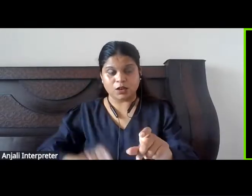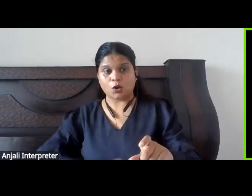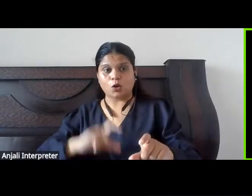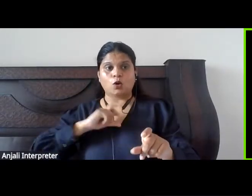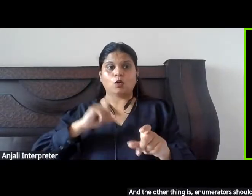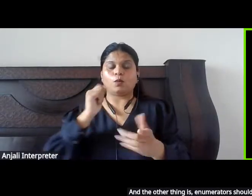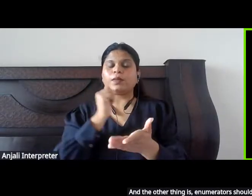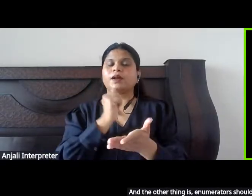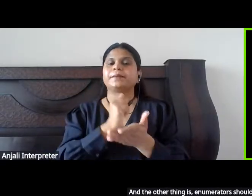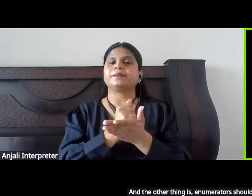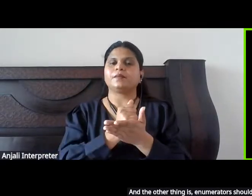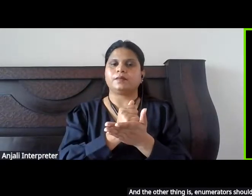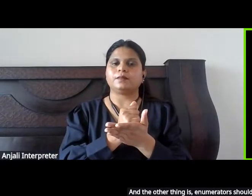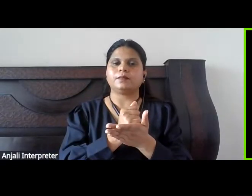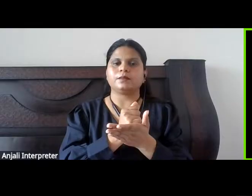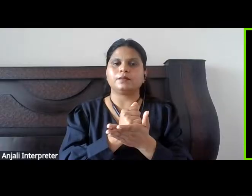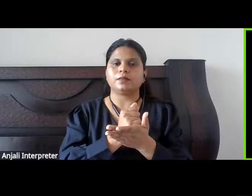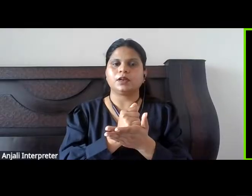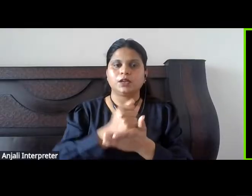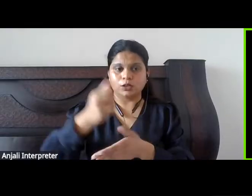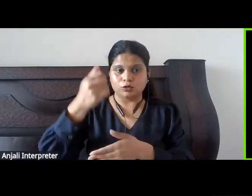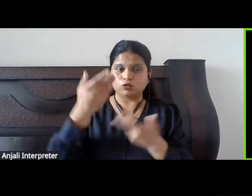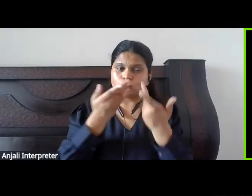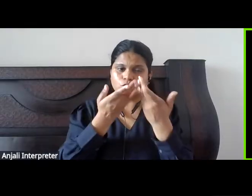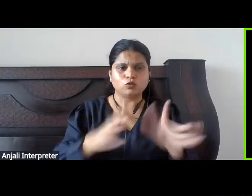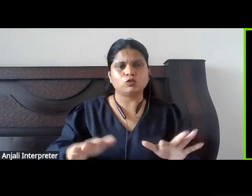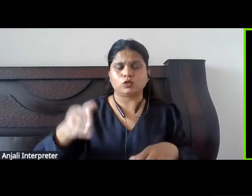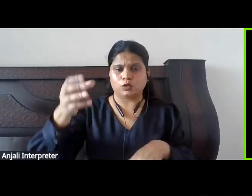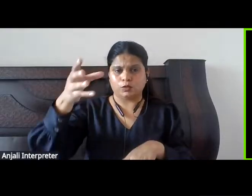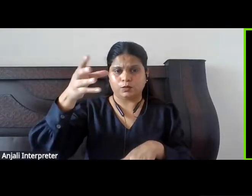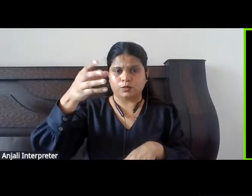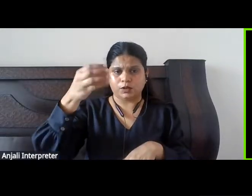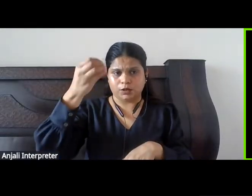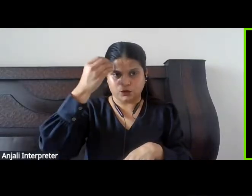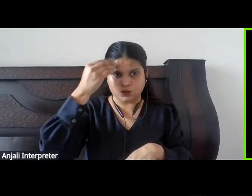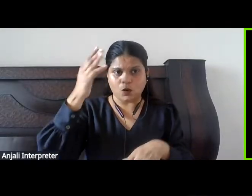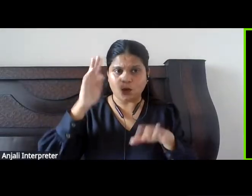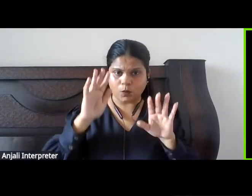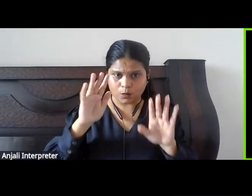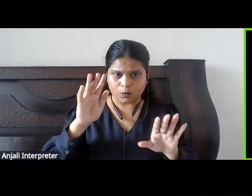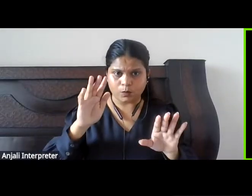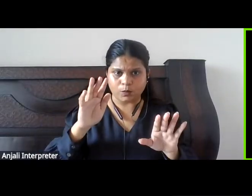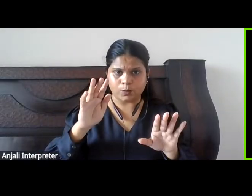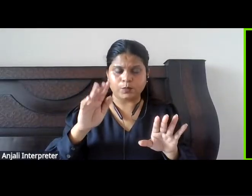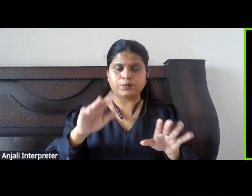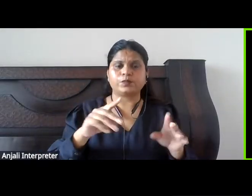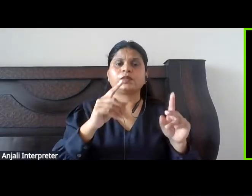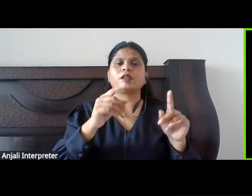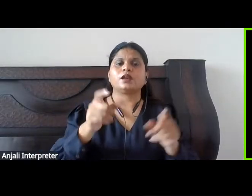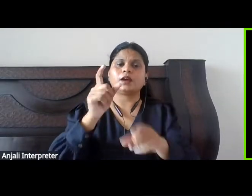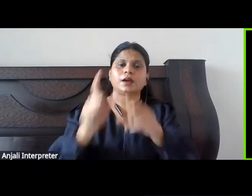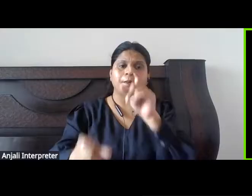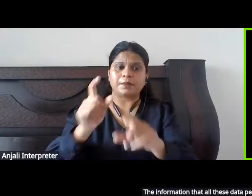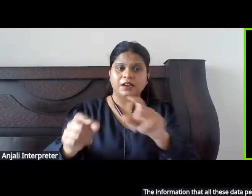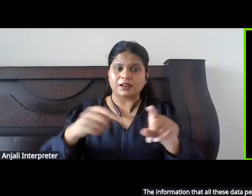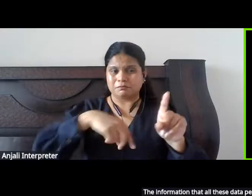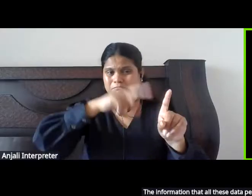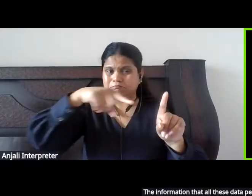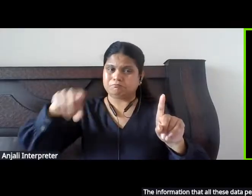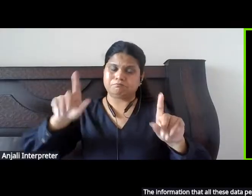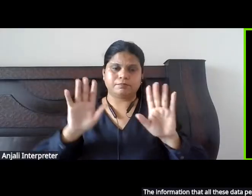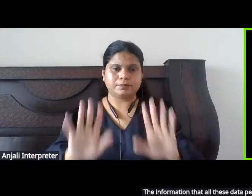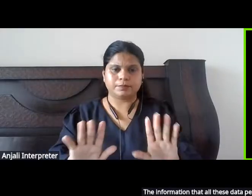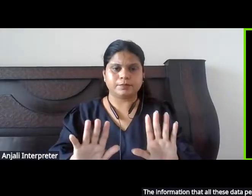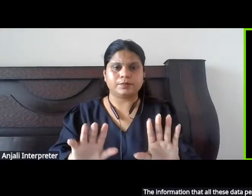be given the information that all these data pertaining to population, different population groups are very,